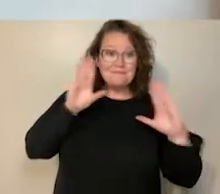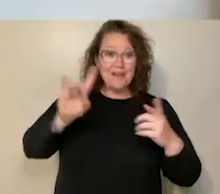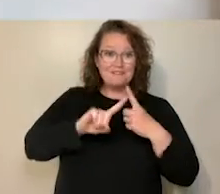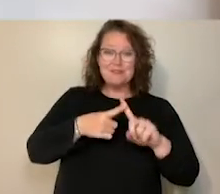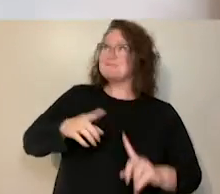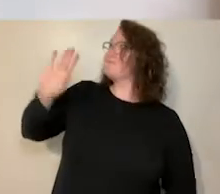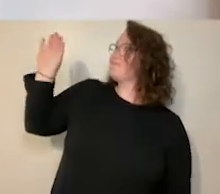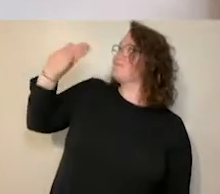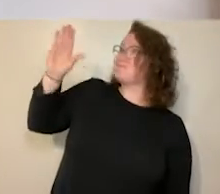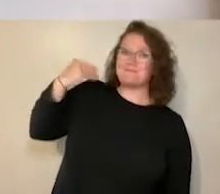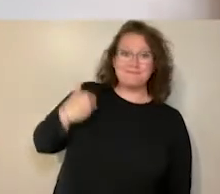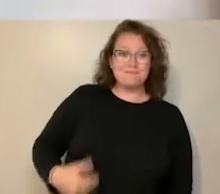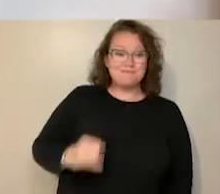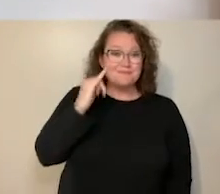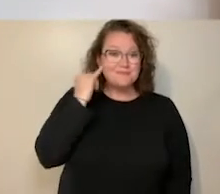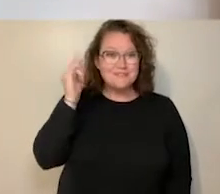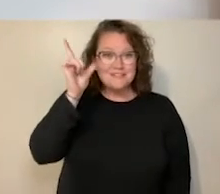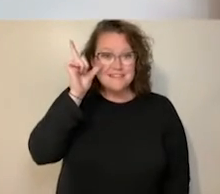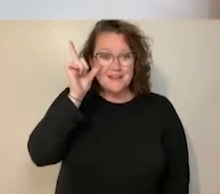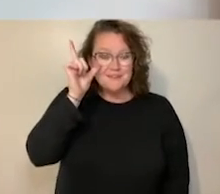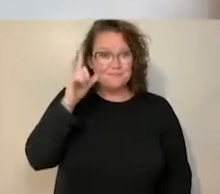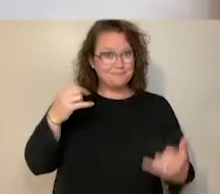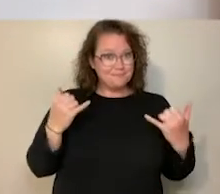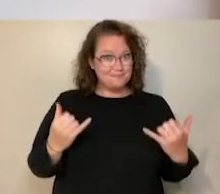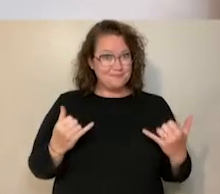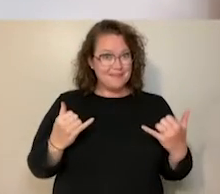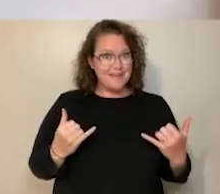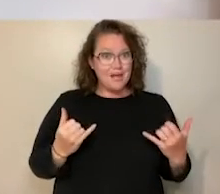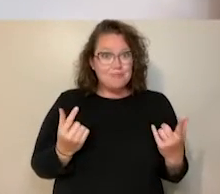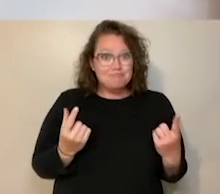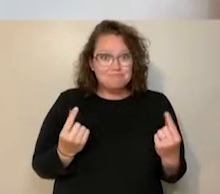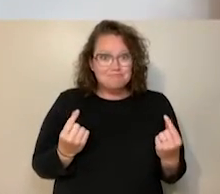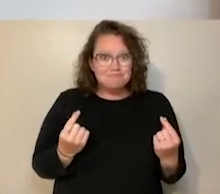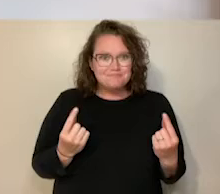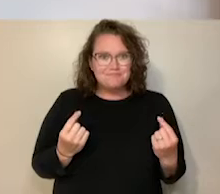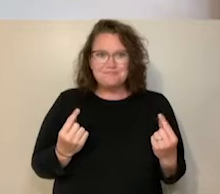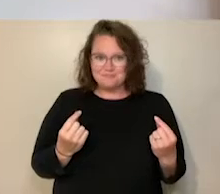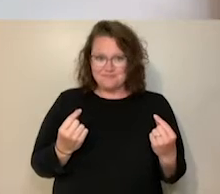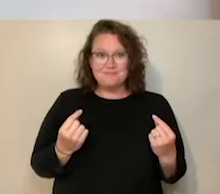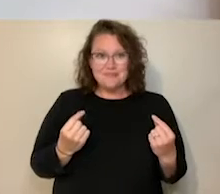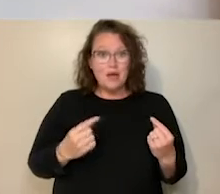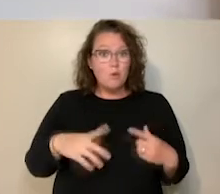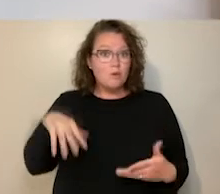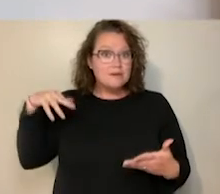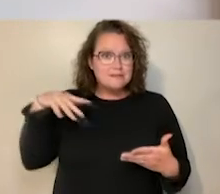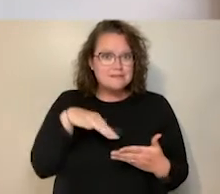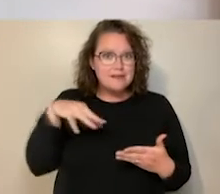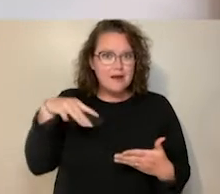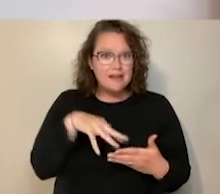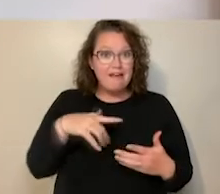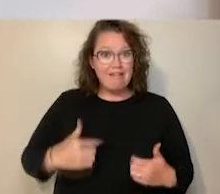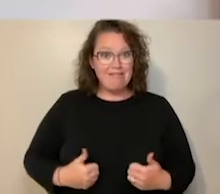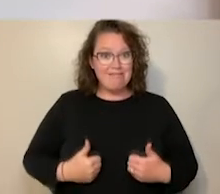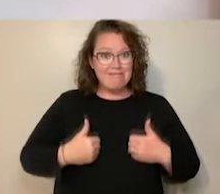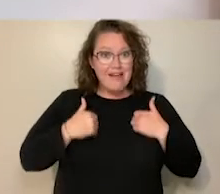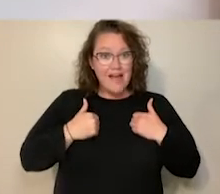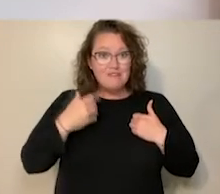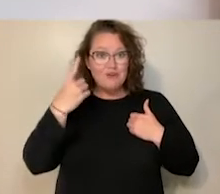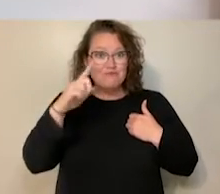Miss Jessica. Today we are going to be looking at what life is really like as a spider.